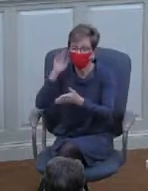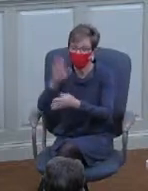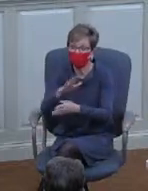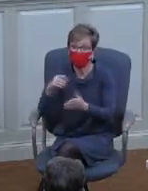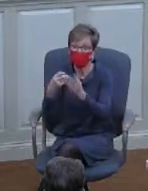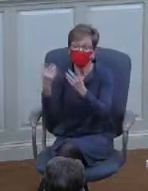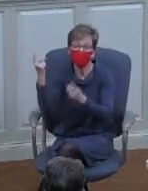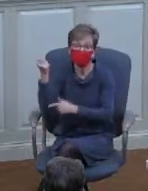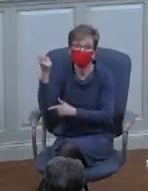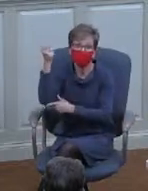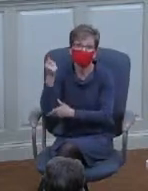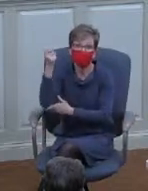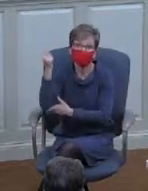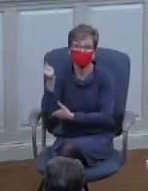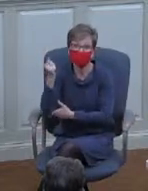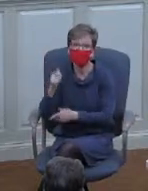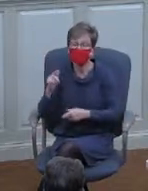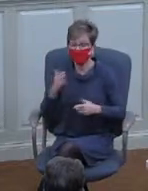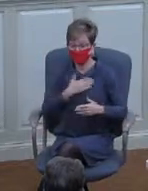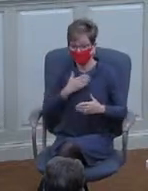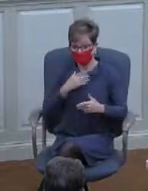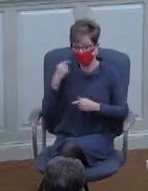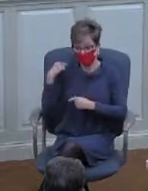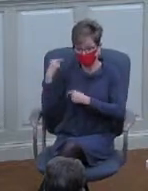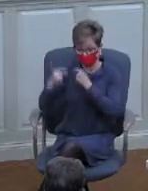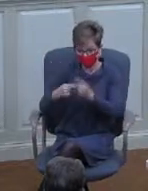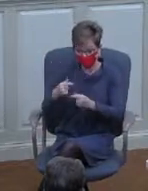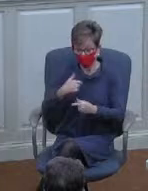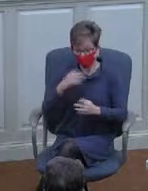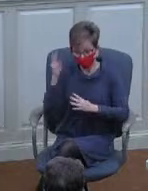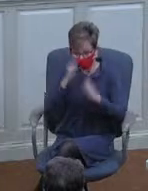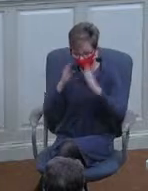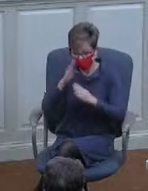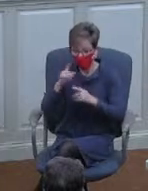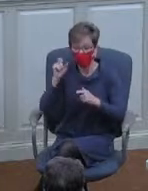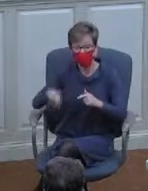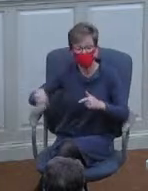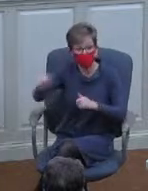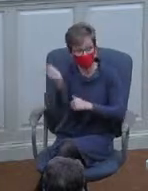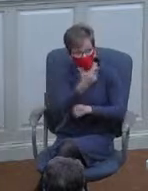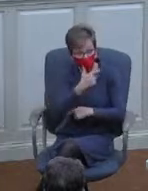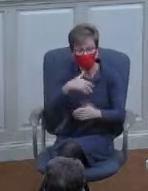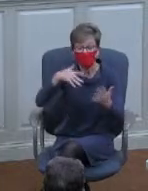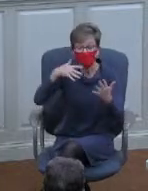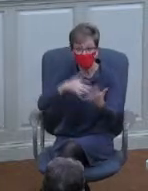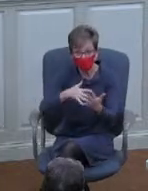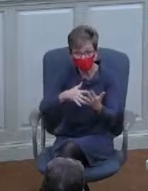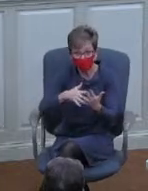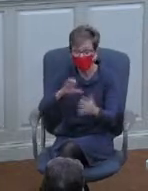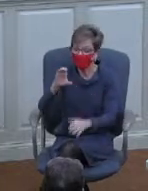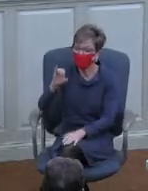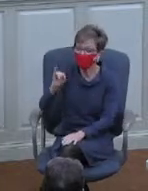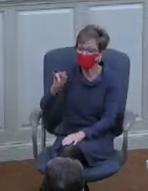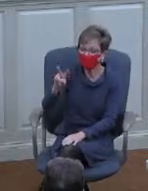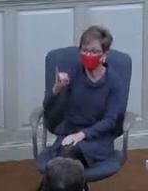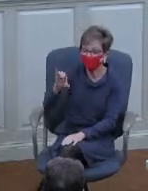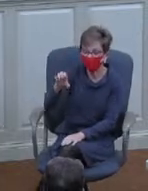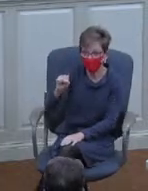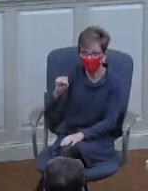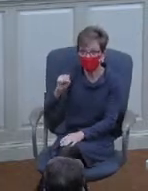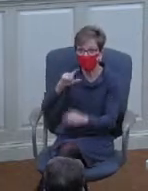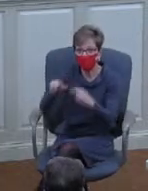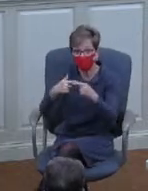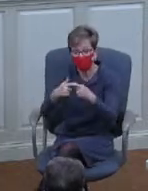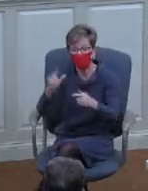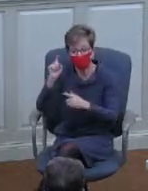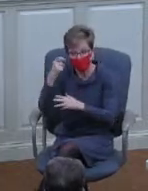as I and my generation were, to study civics for fundamental knowledge of the systems that govern and